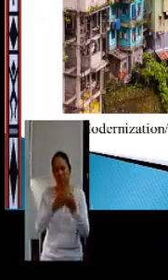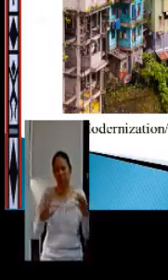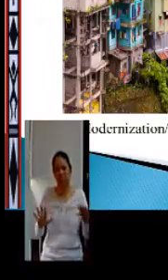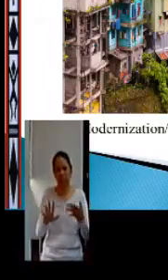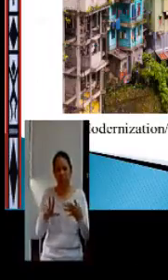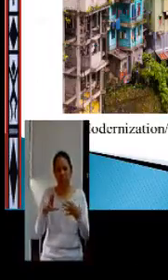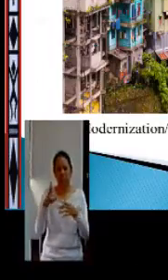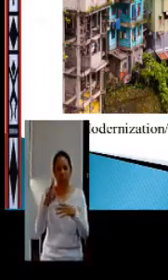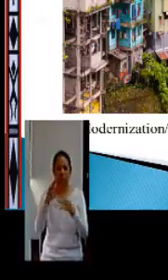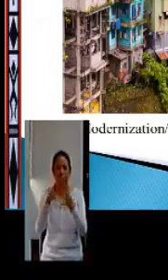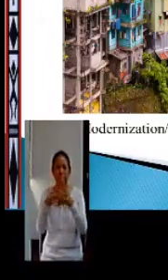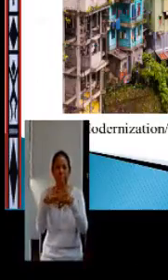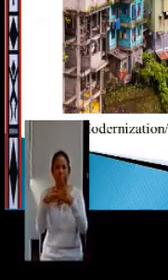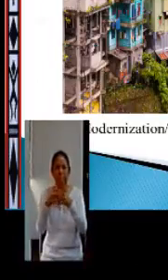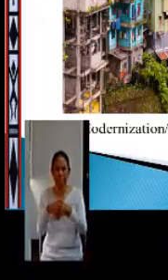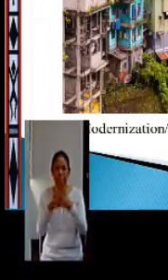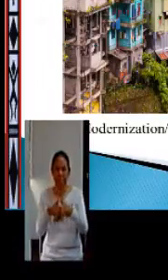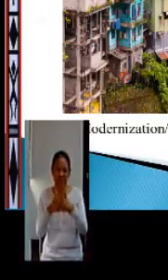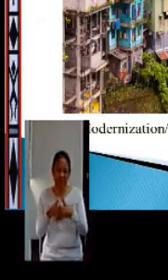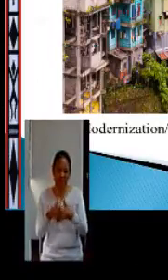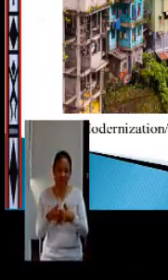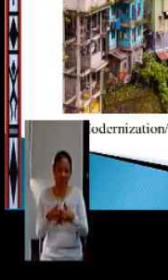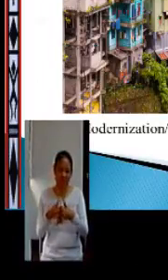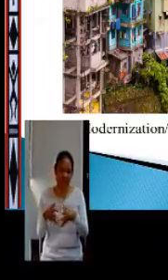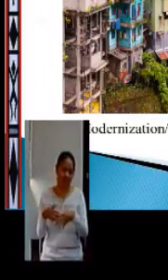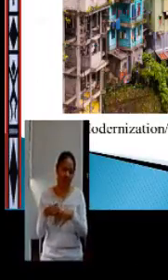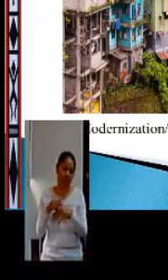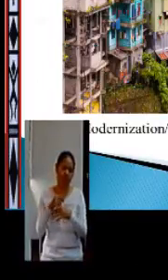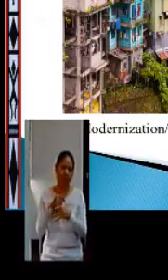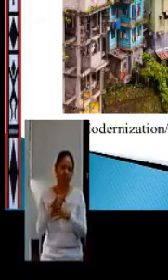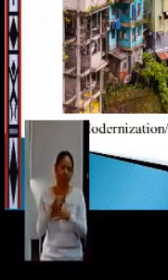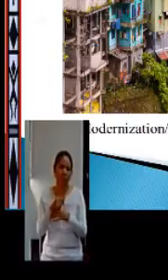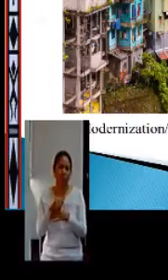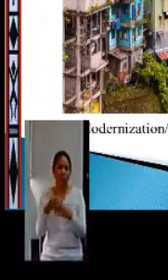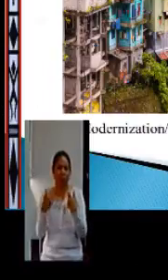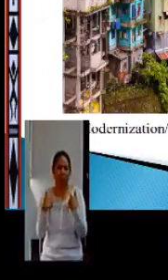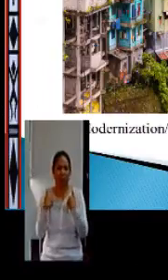In fact, 8 years ago, yung mga meron, I was